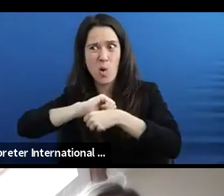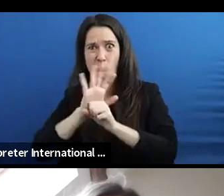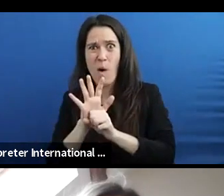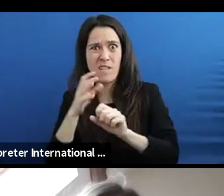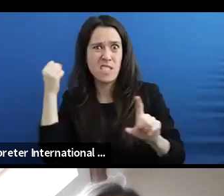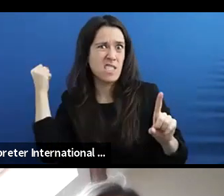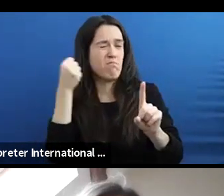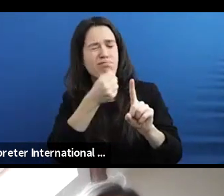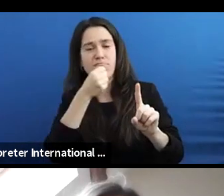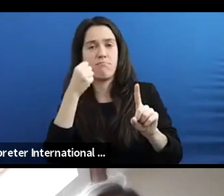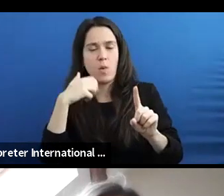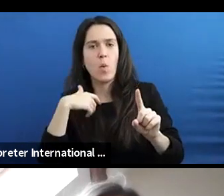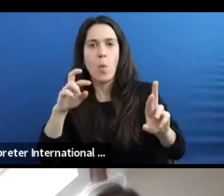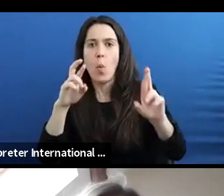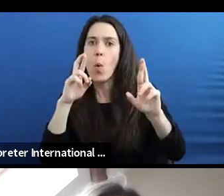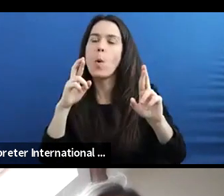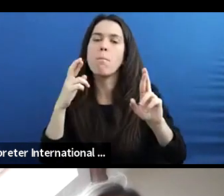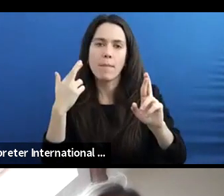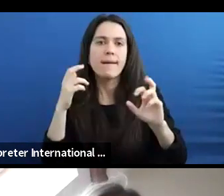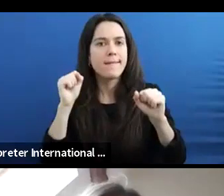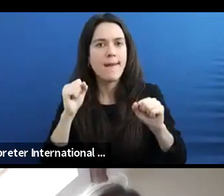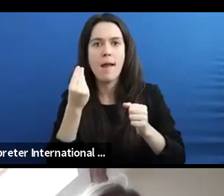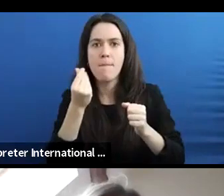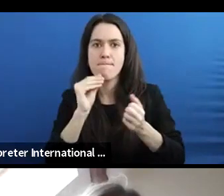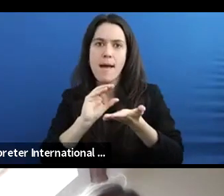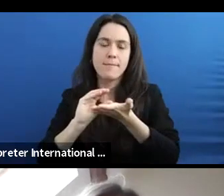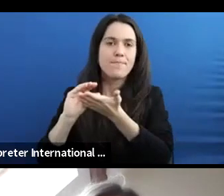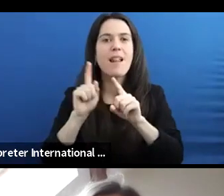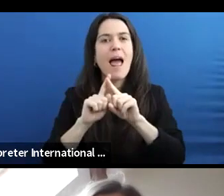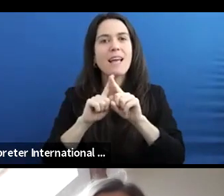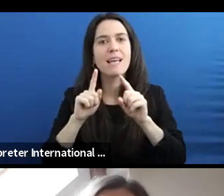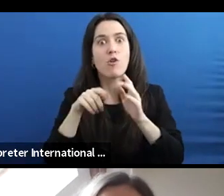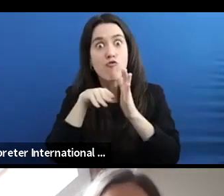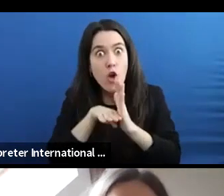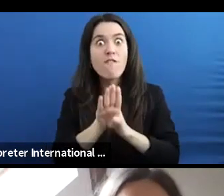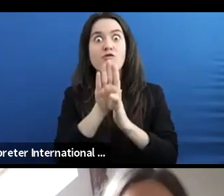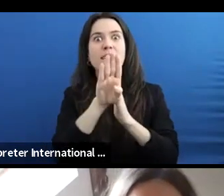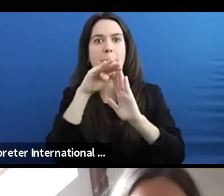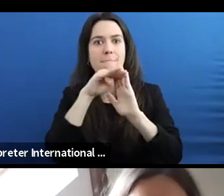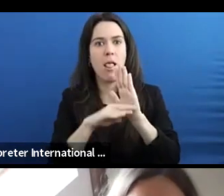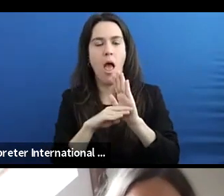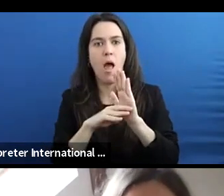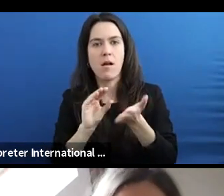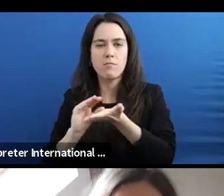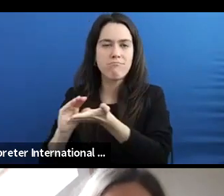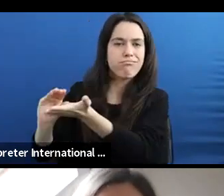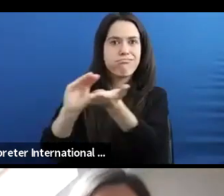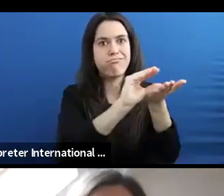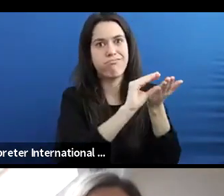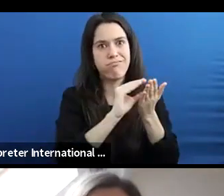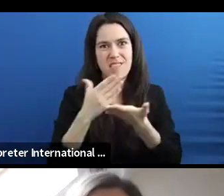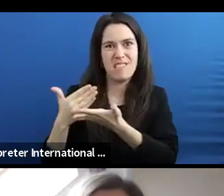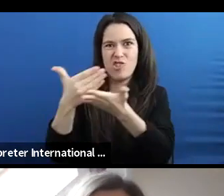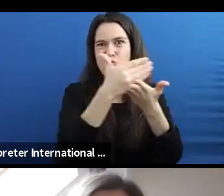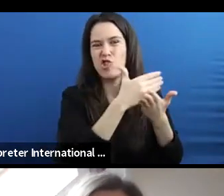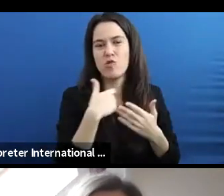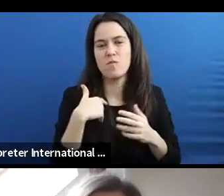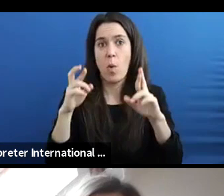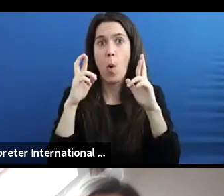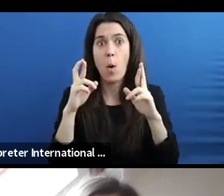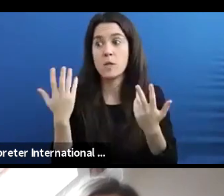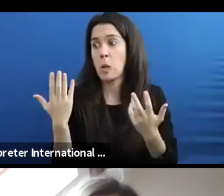get a decent share of the recovery plan. And the conclusion of his work is a resolution adopted